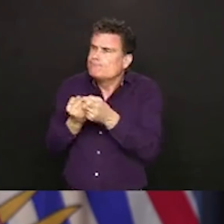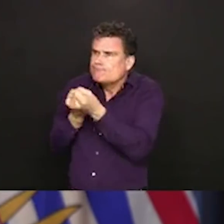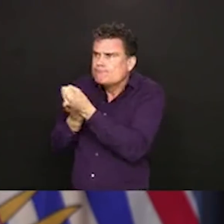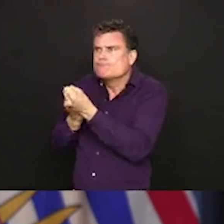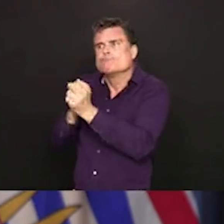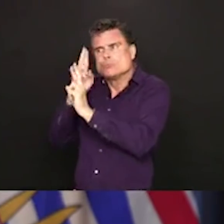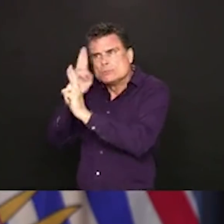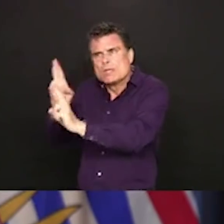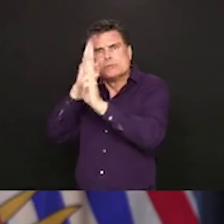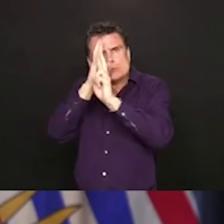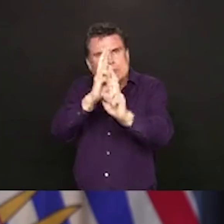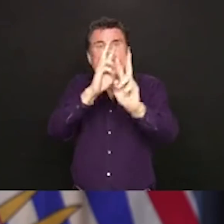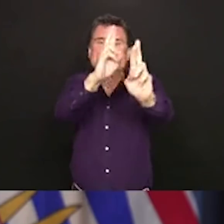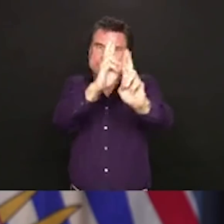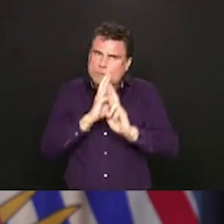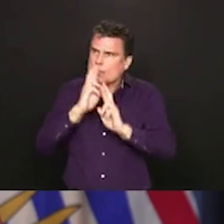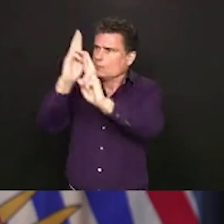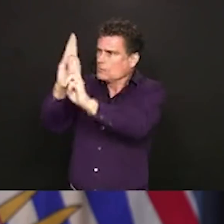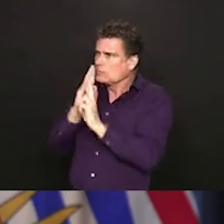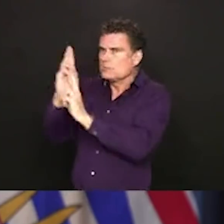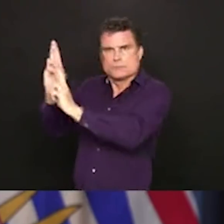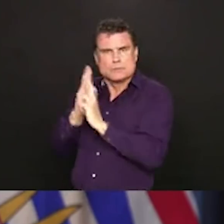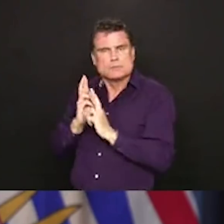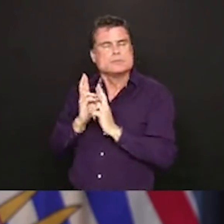on all of you. On all of us.